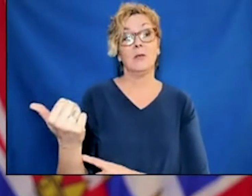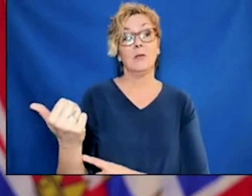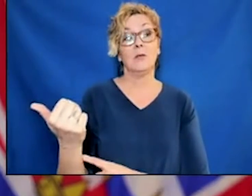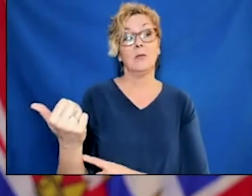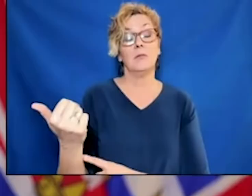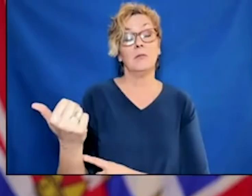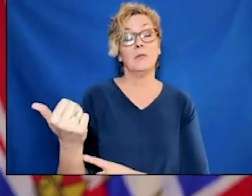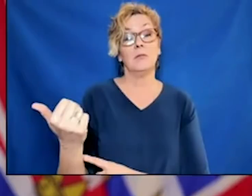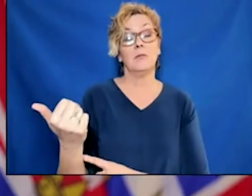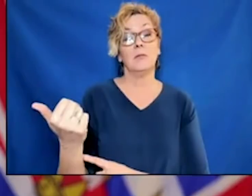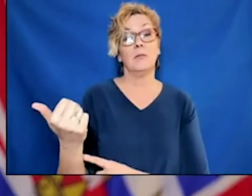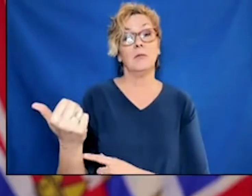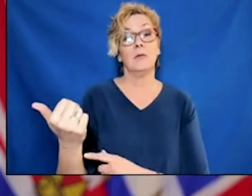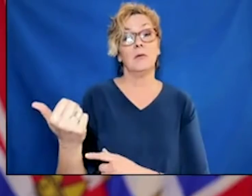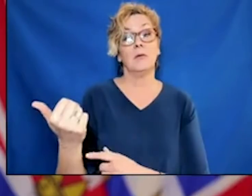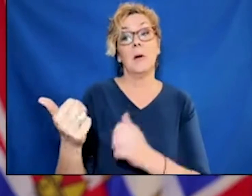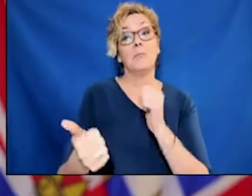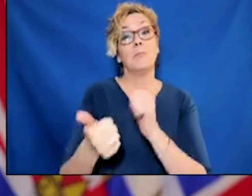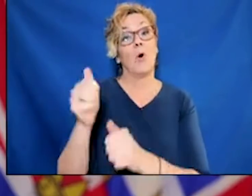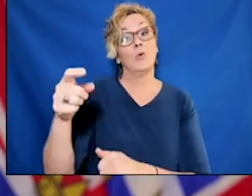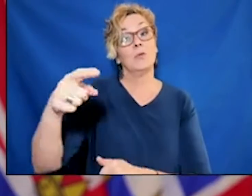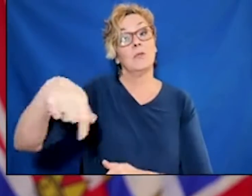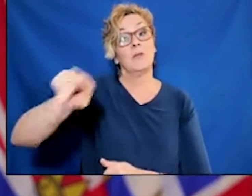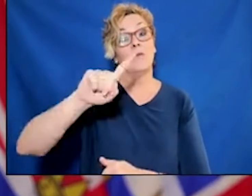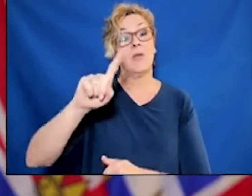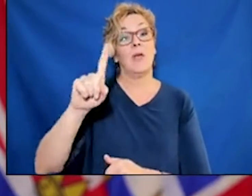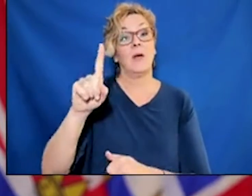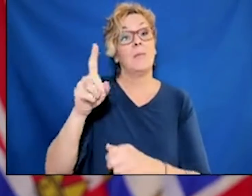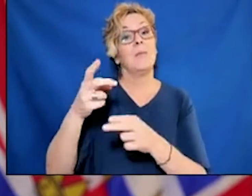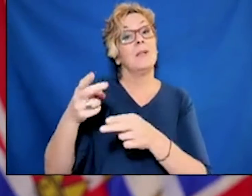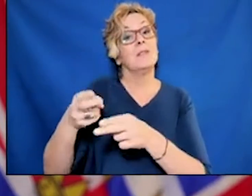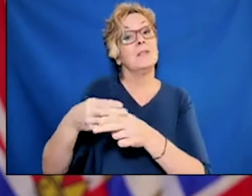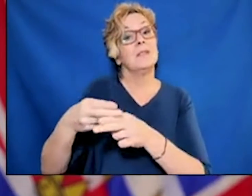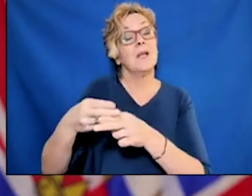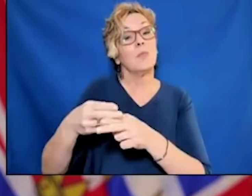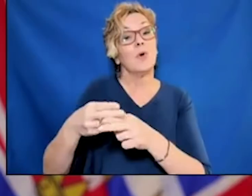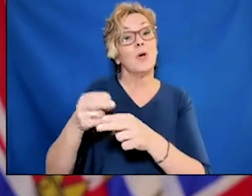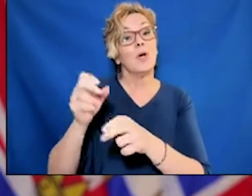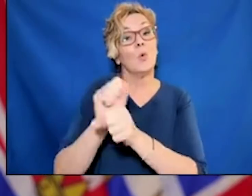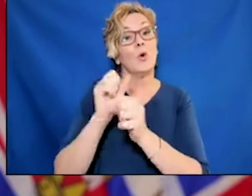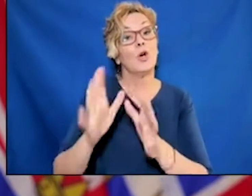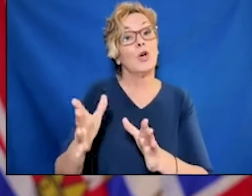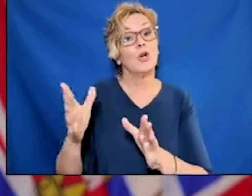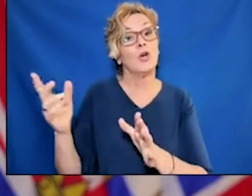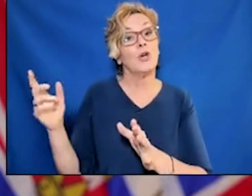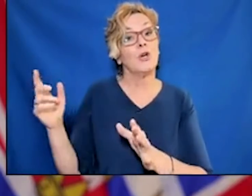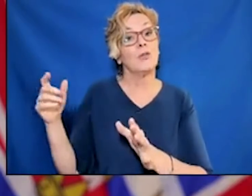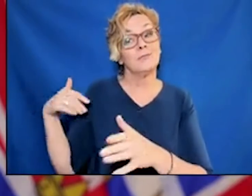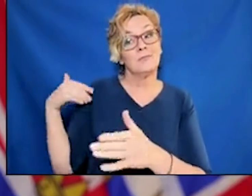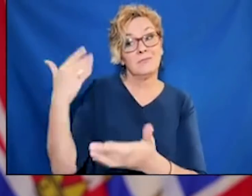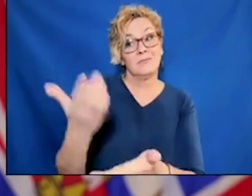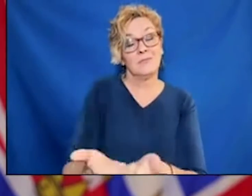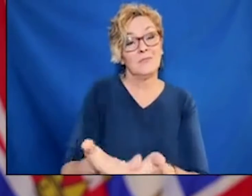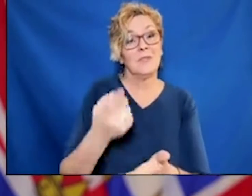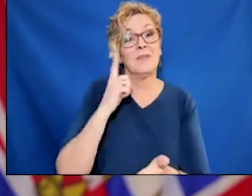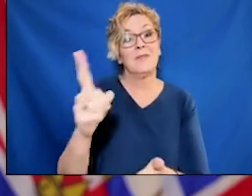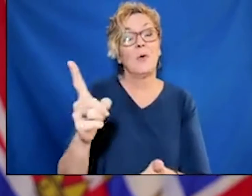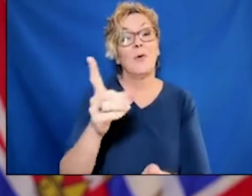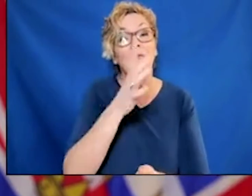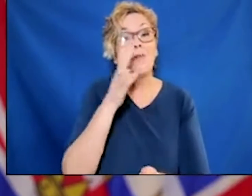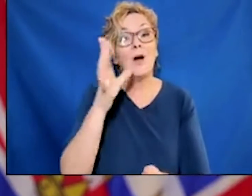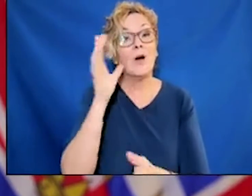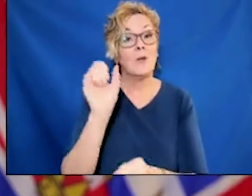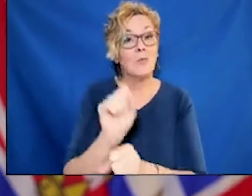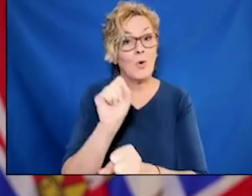some of our new temporary farm workers who've come into BC for the coming season. And as you know, we